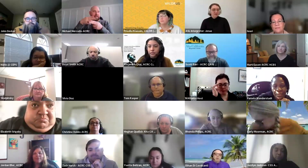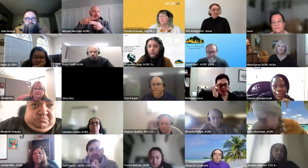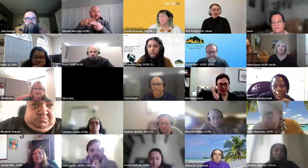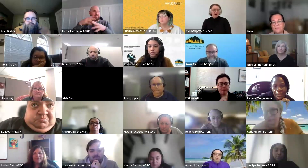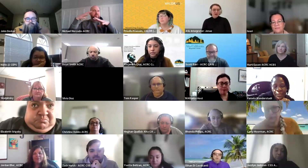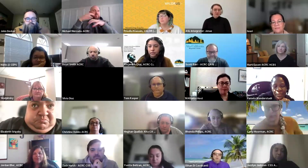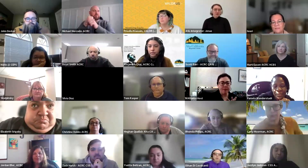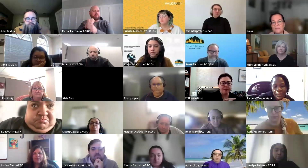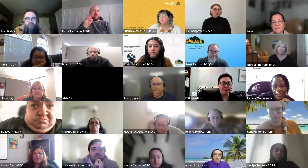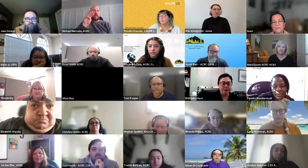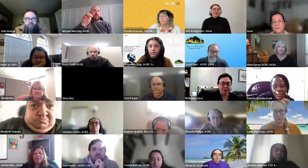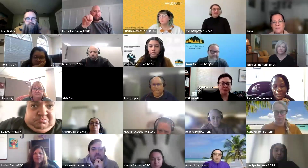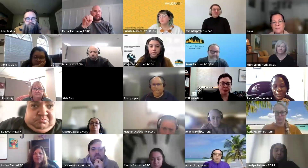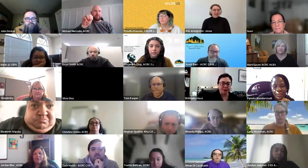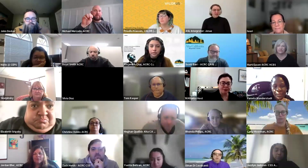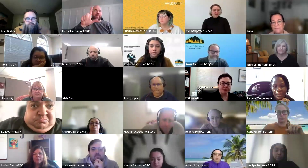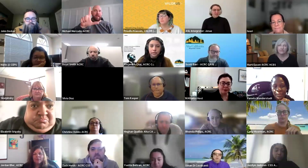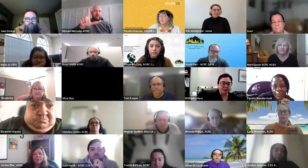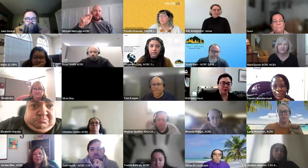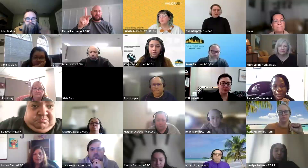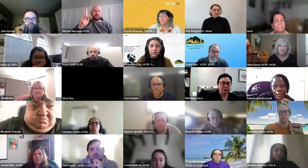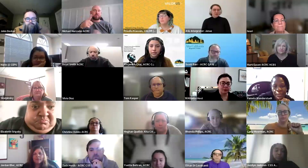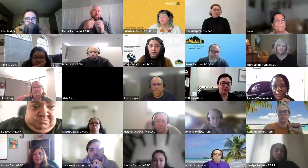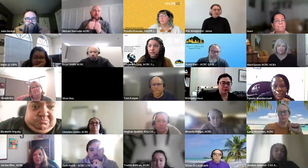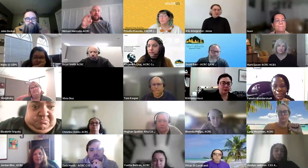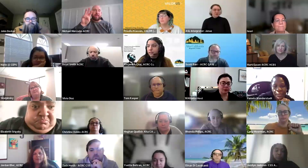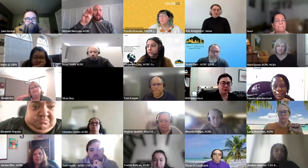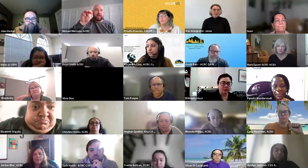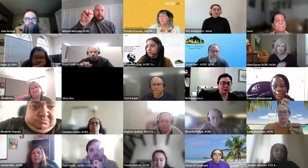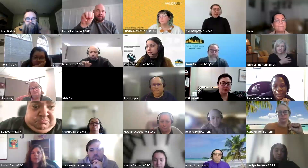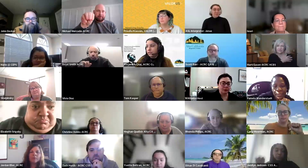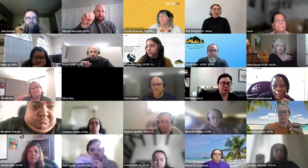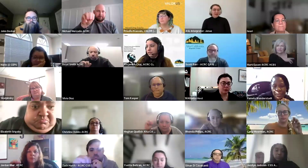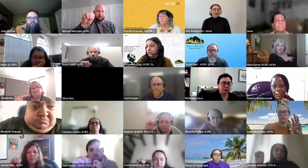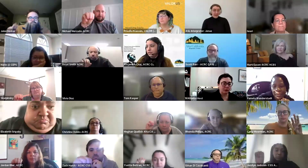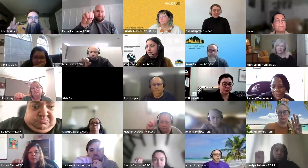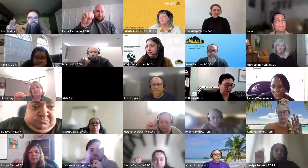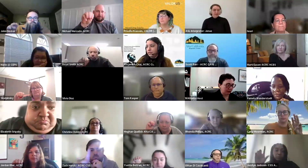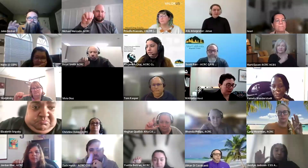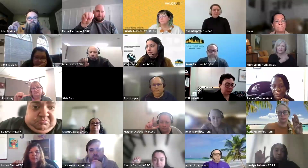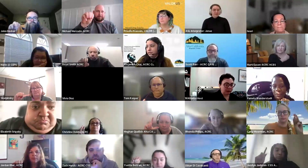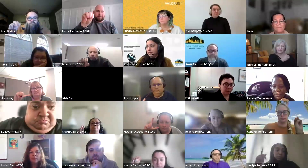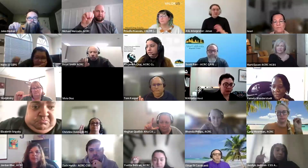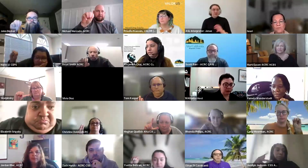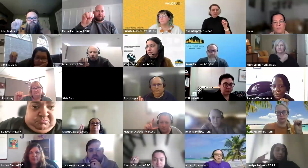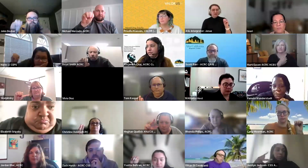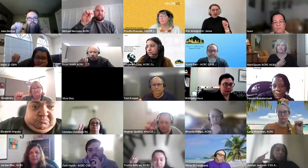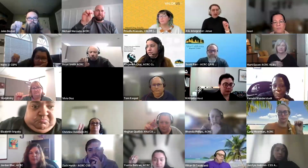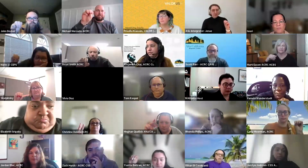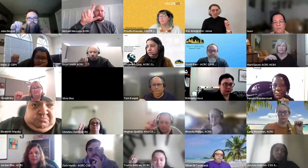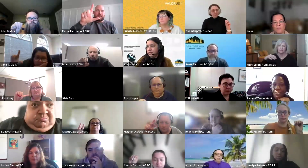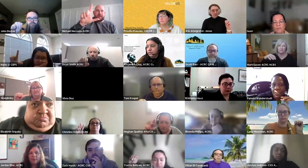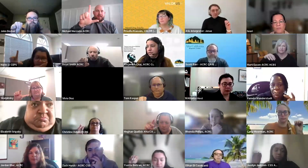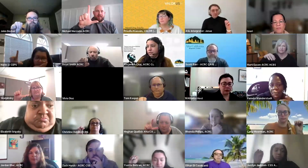so first off, for his name, you're going to just do MLK. So you're going to do